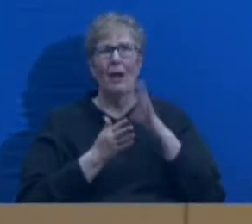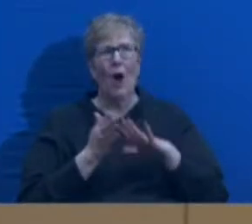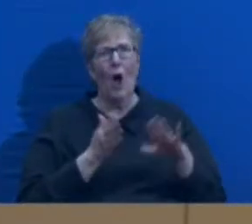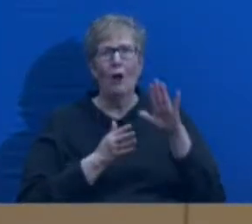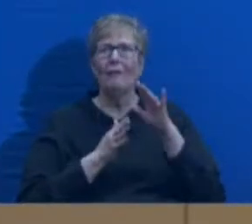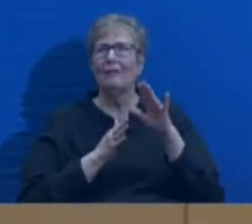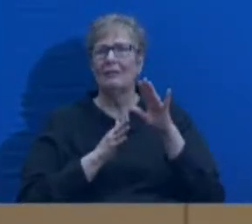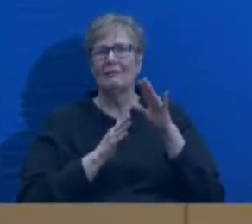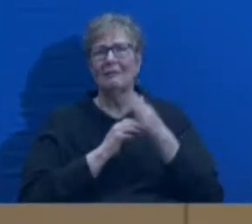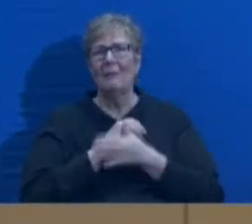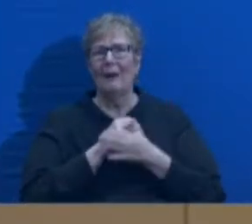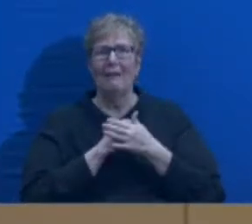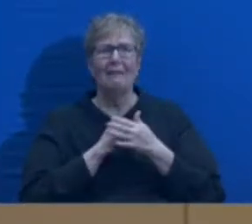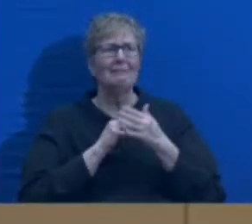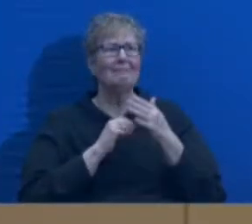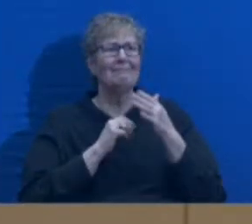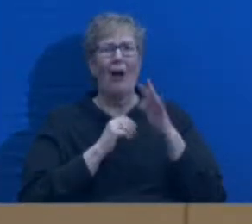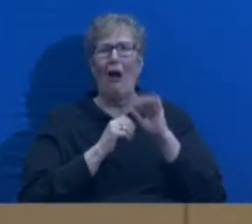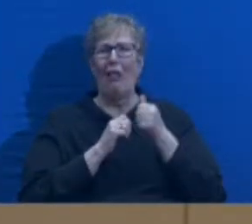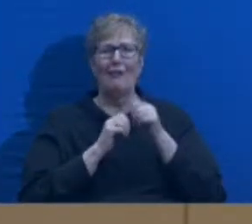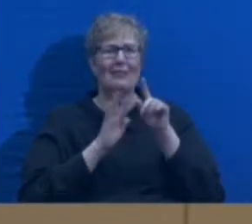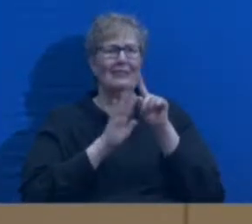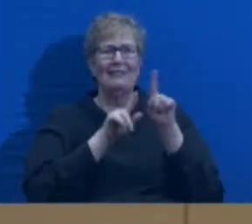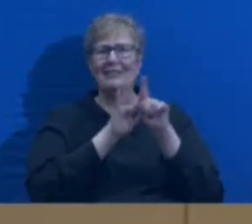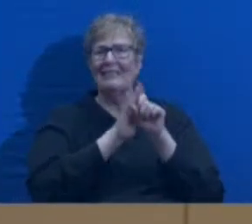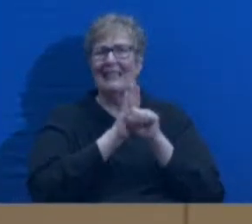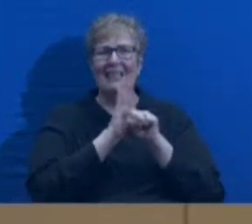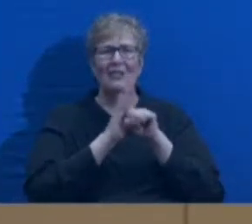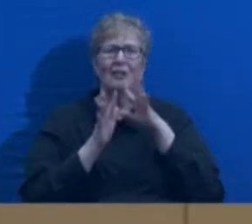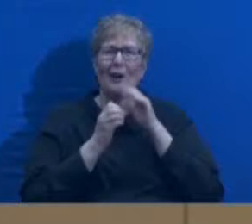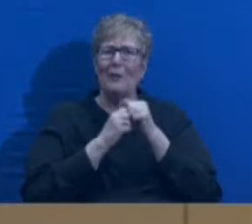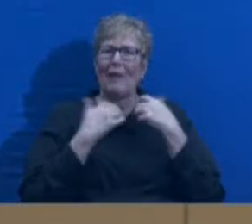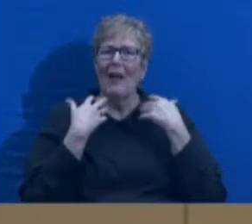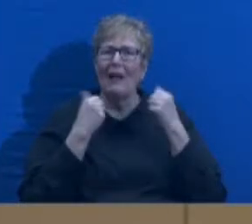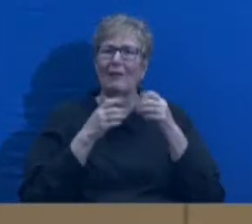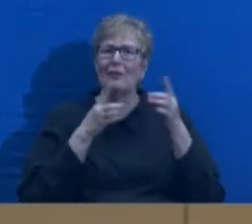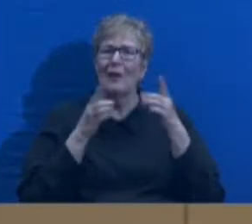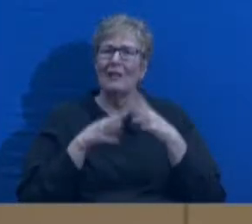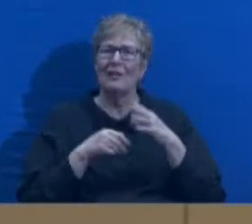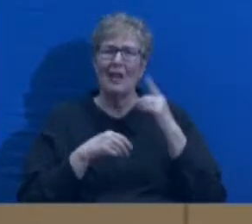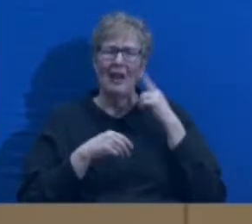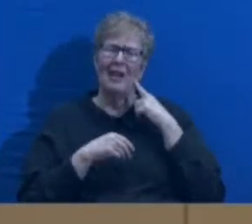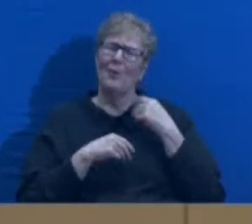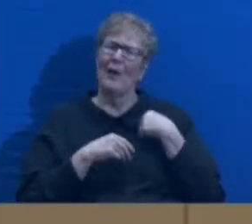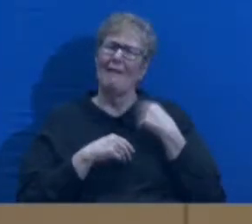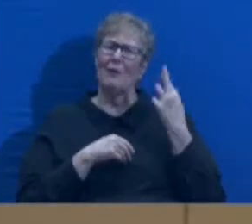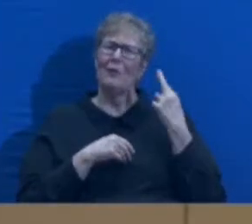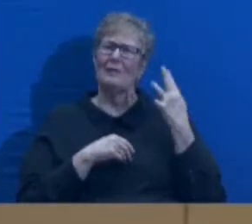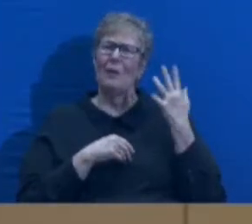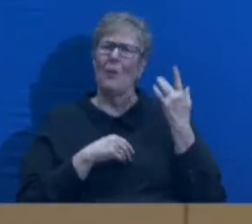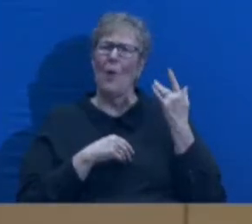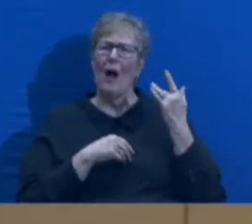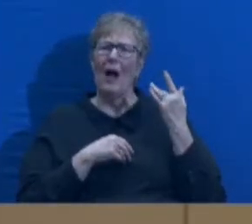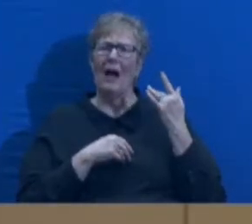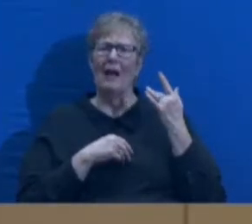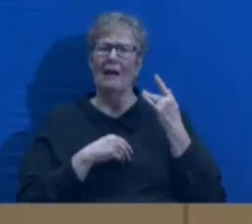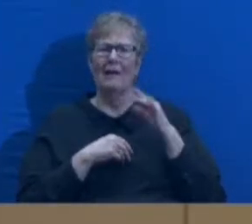other states. And I'm curious, is there a reason why in 47 of the 50 states the numbers are